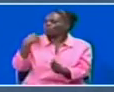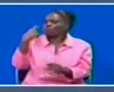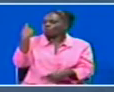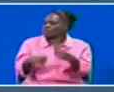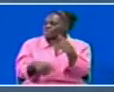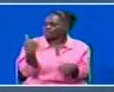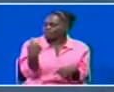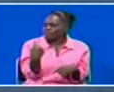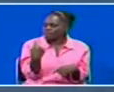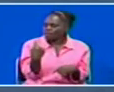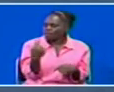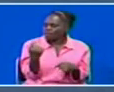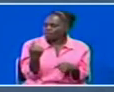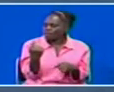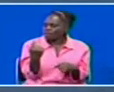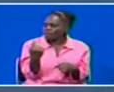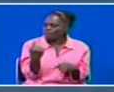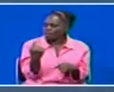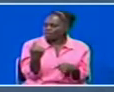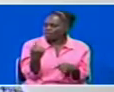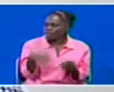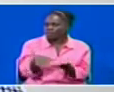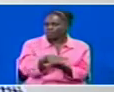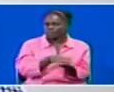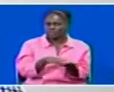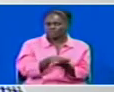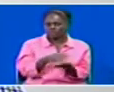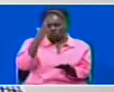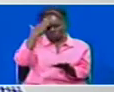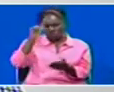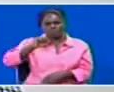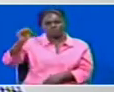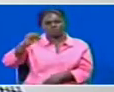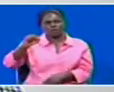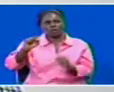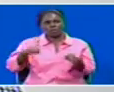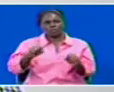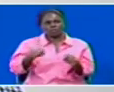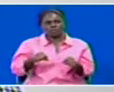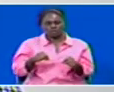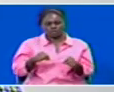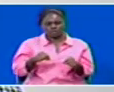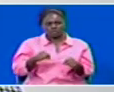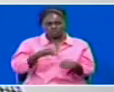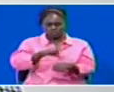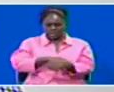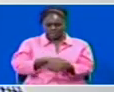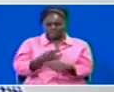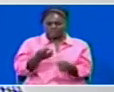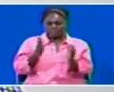will we be able to tell who's going to win in August? Basically, you know, in politics, you can only get that person who has